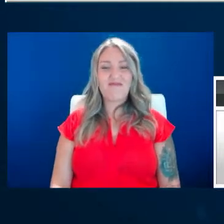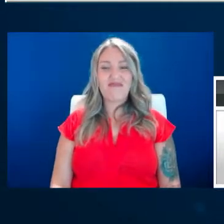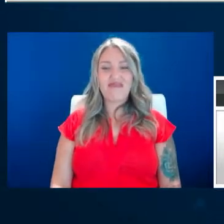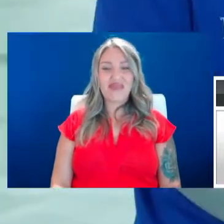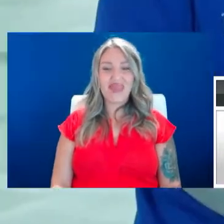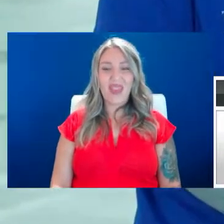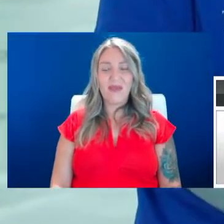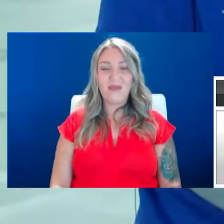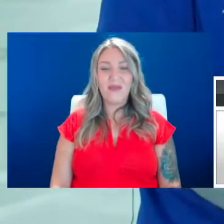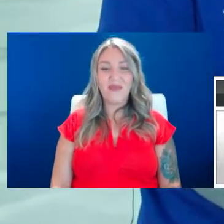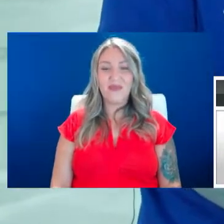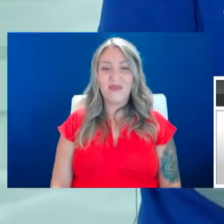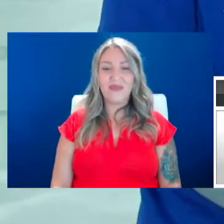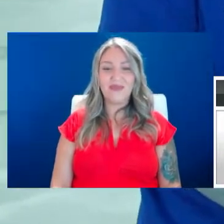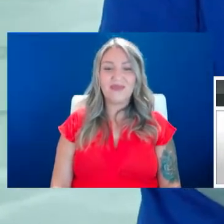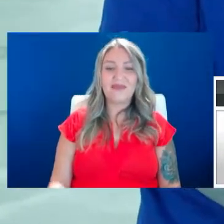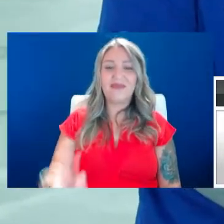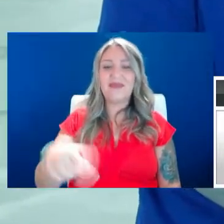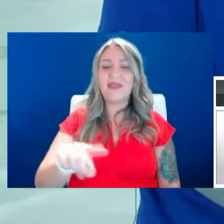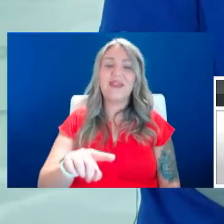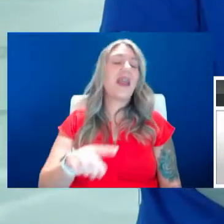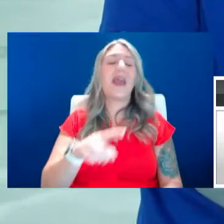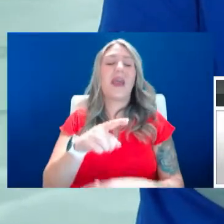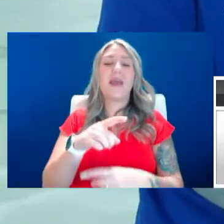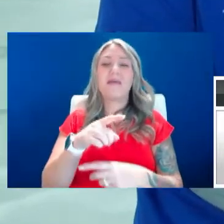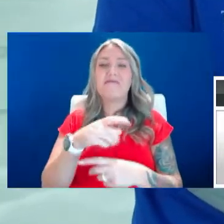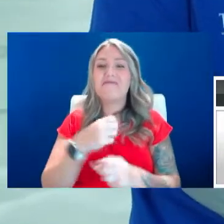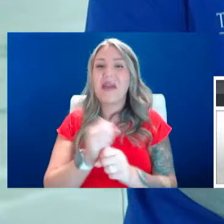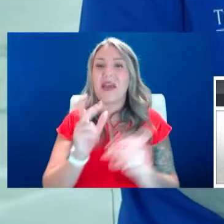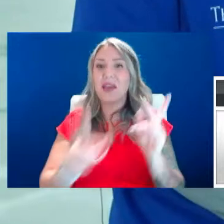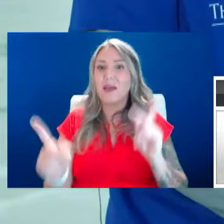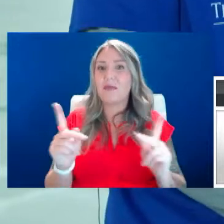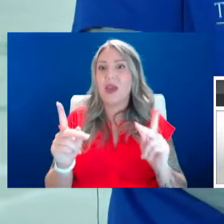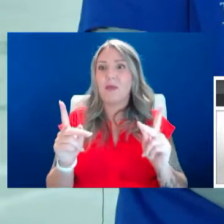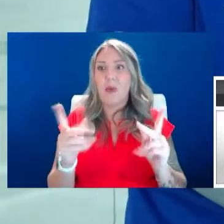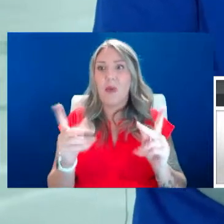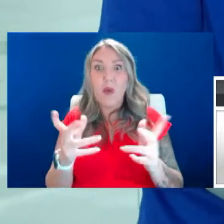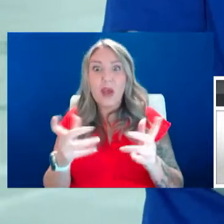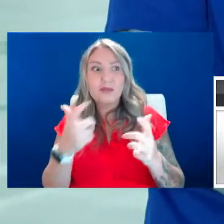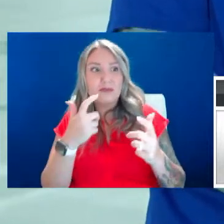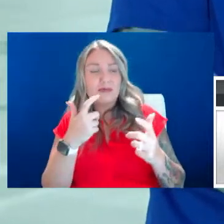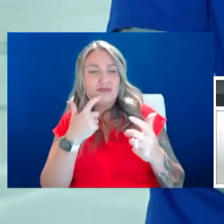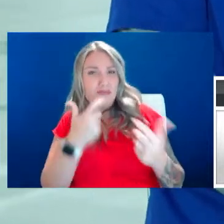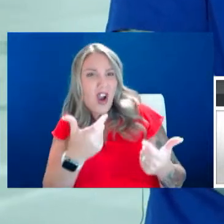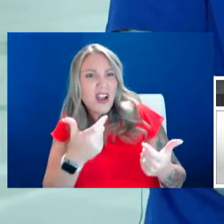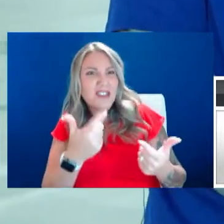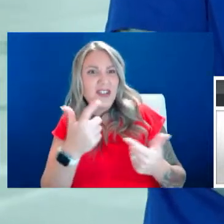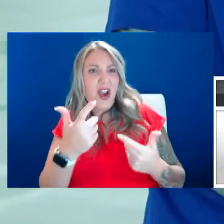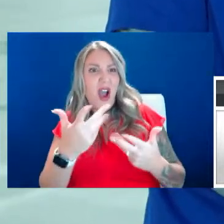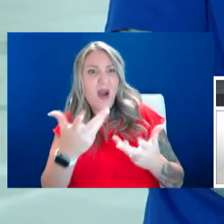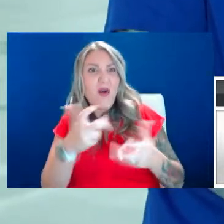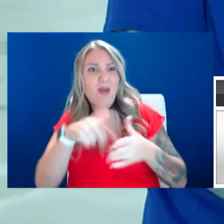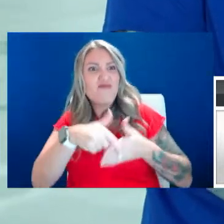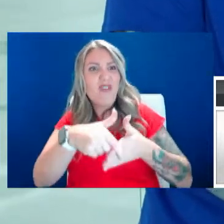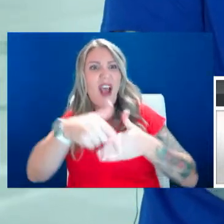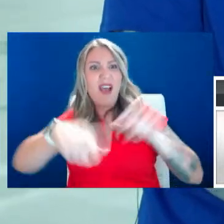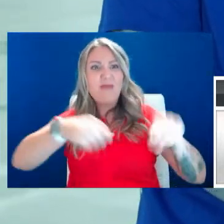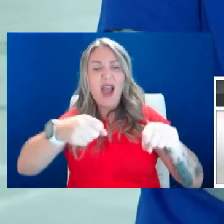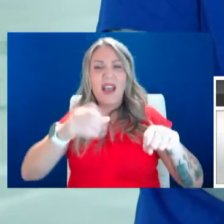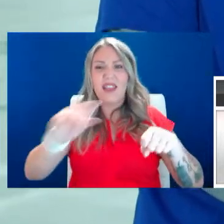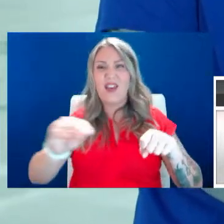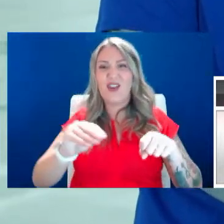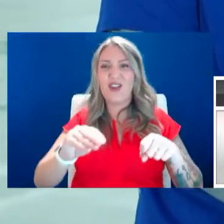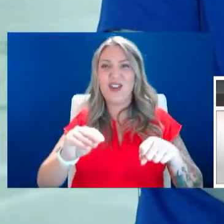They make people who don't ride bikes want to ride bikes. You see this group, and they're contagious. Their energy is